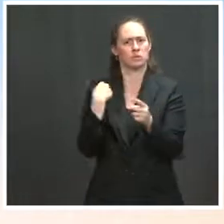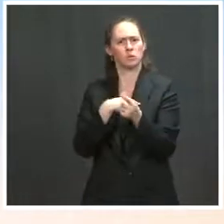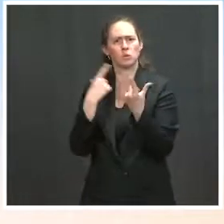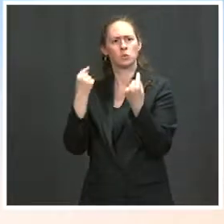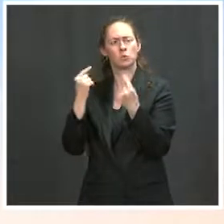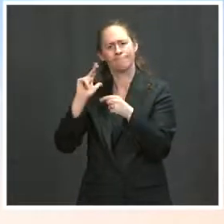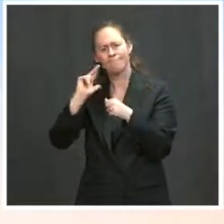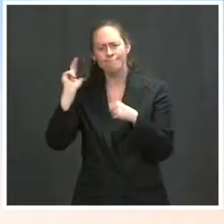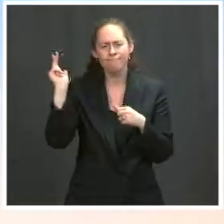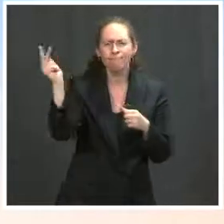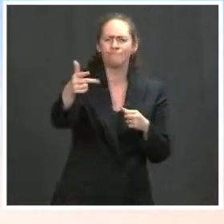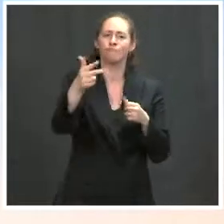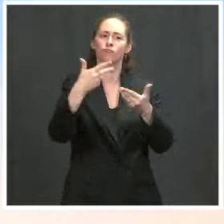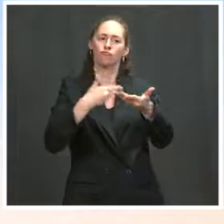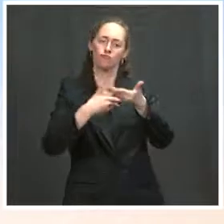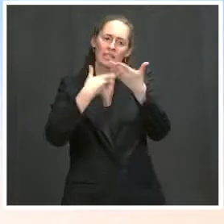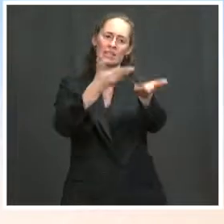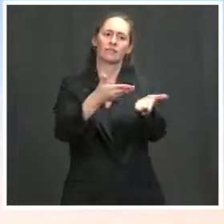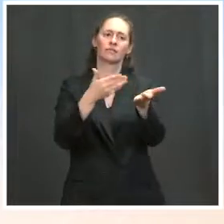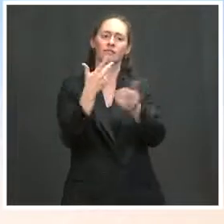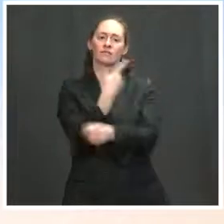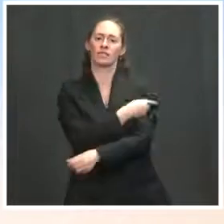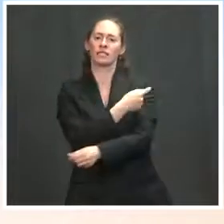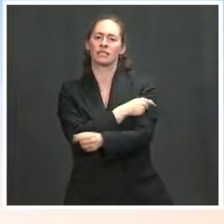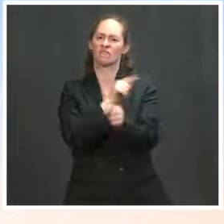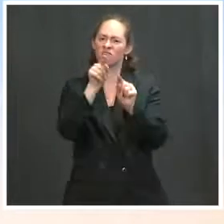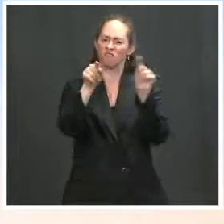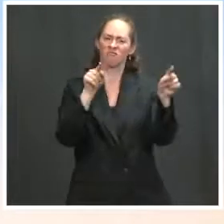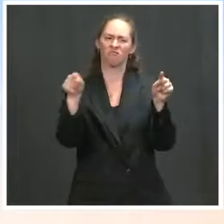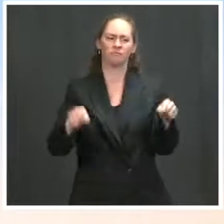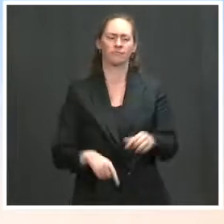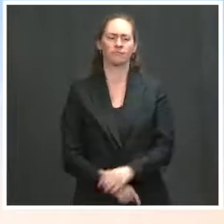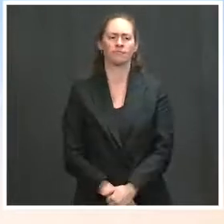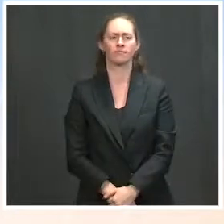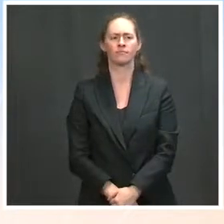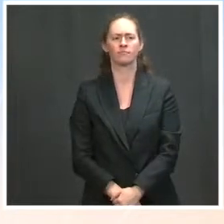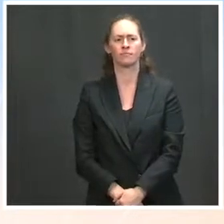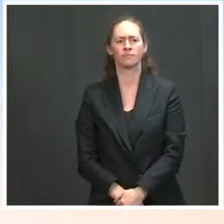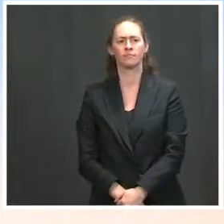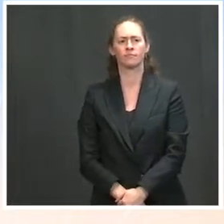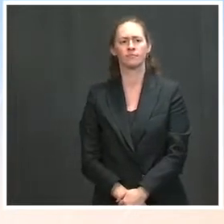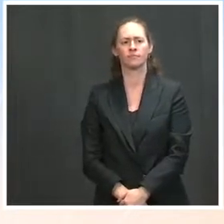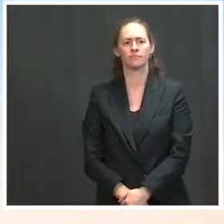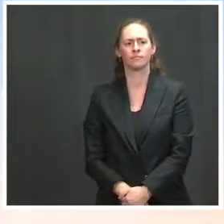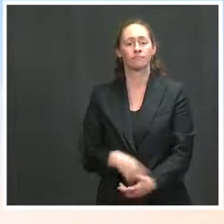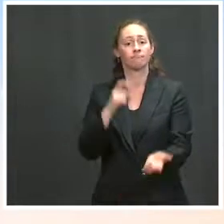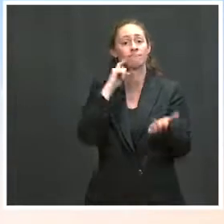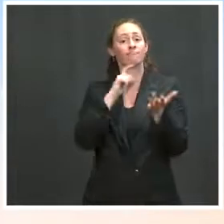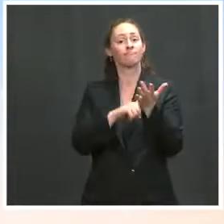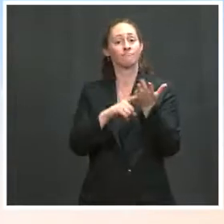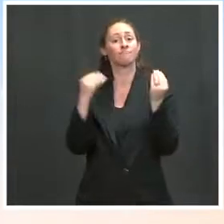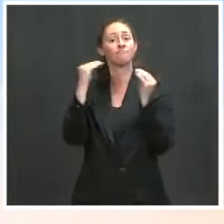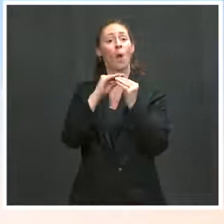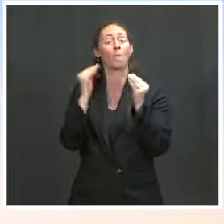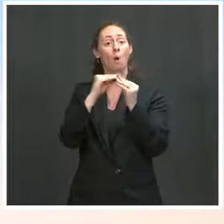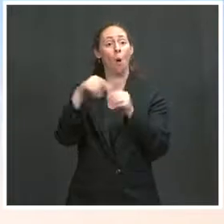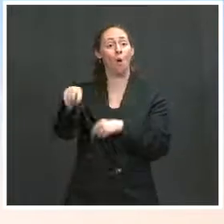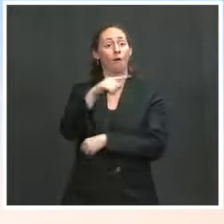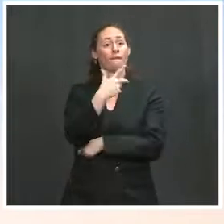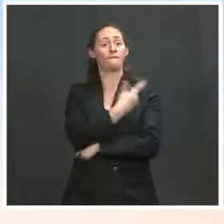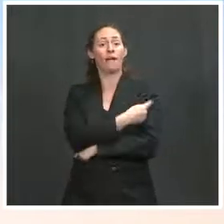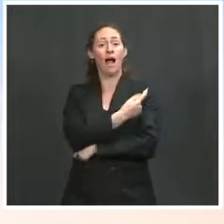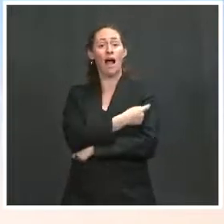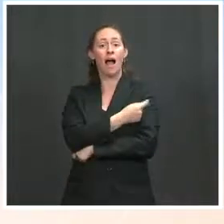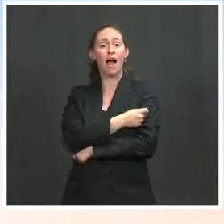people where we are. And one thing that we have learned: the more people who get vaccinated, the more of the confidence of